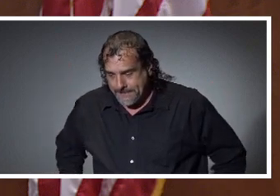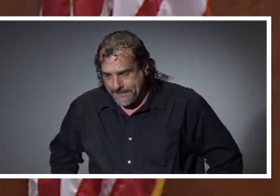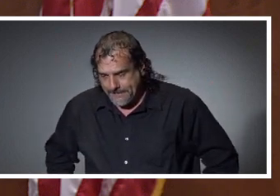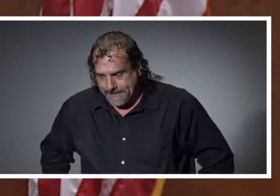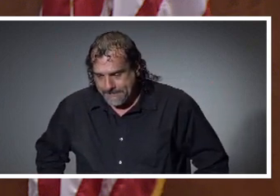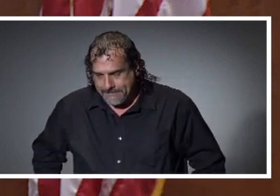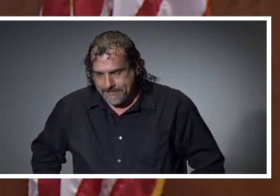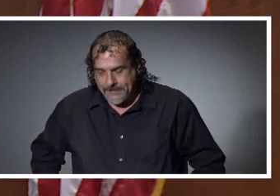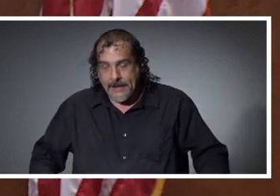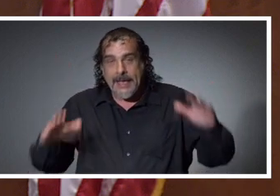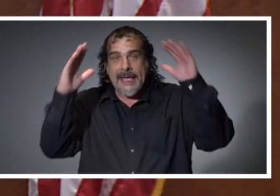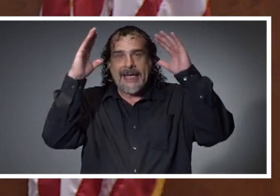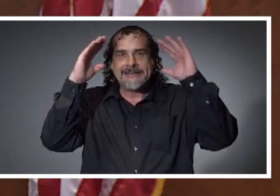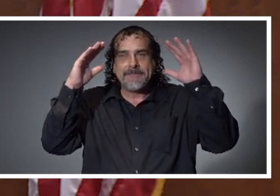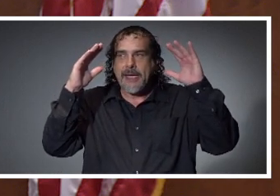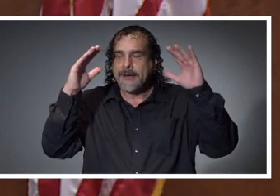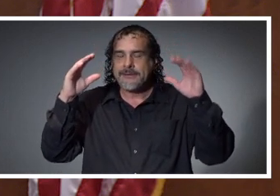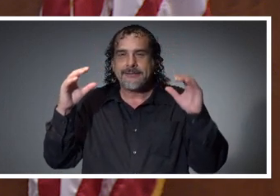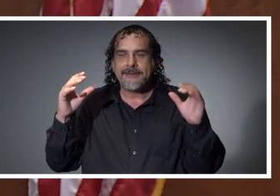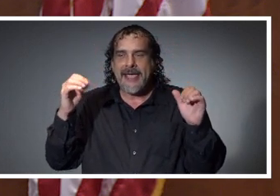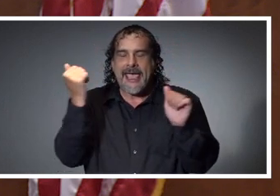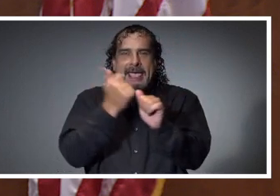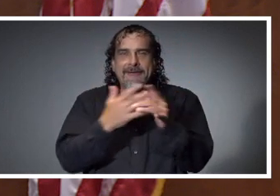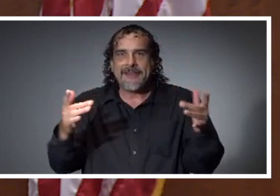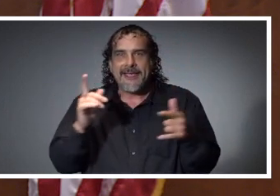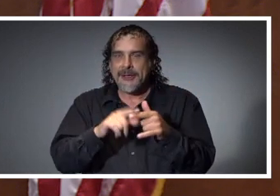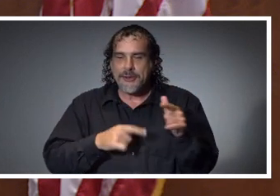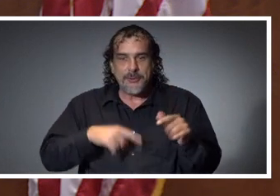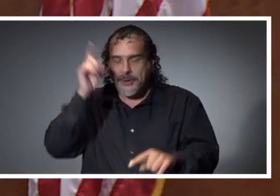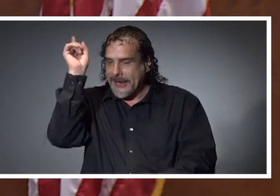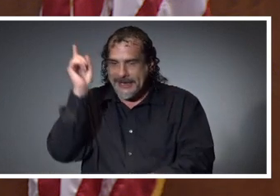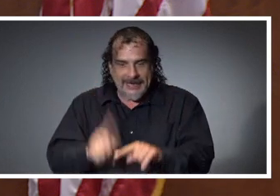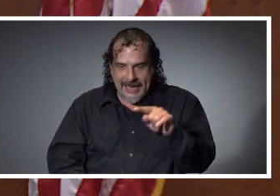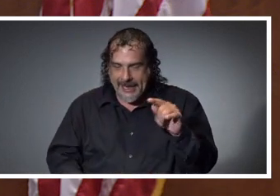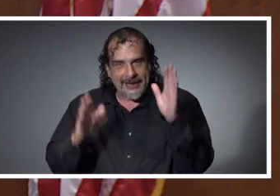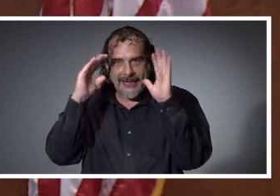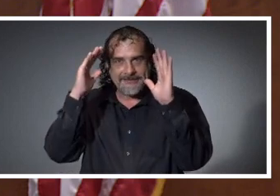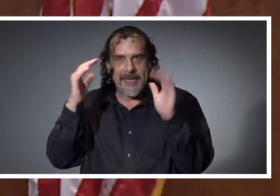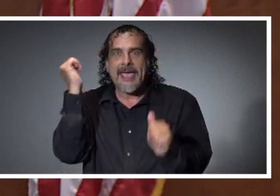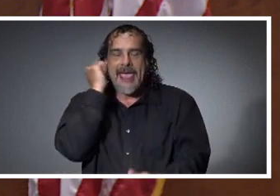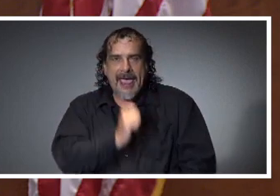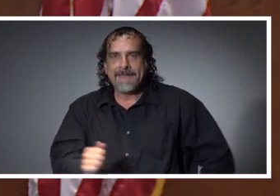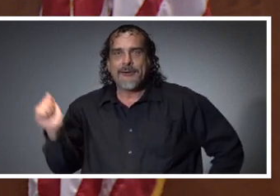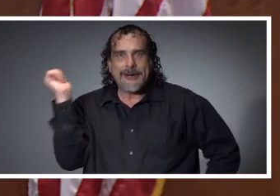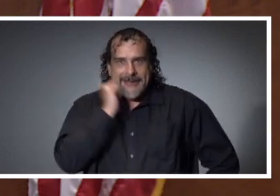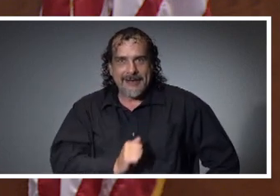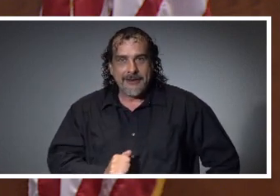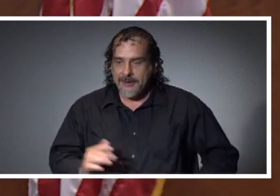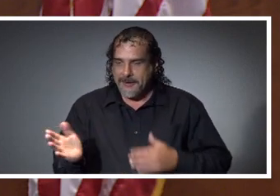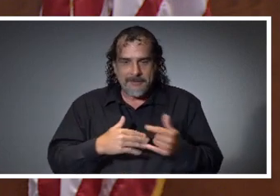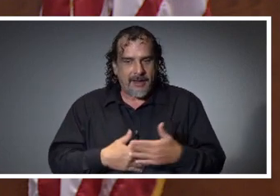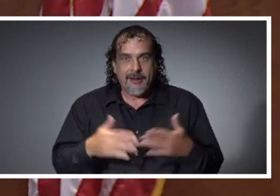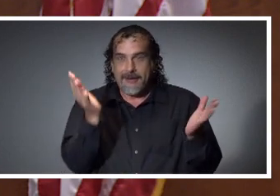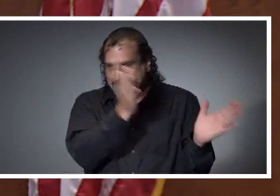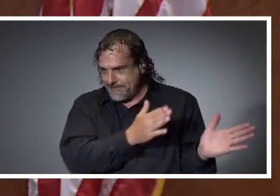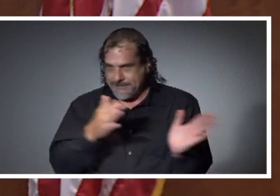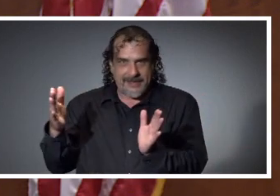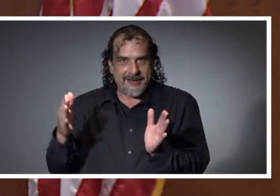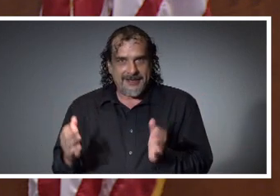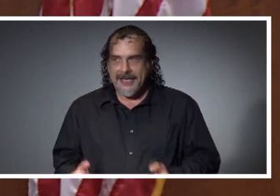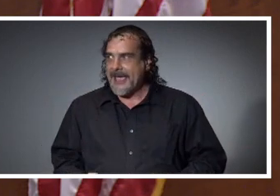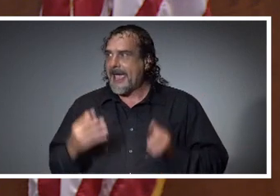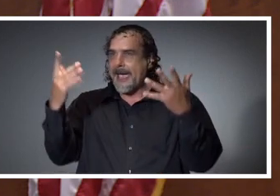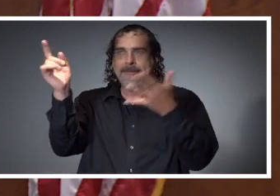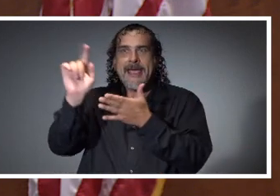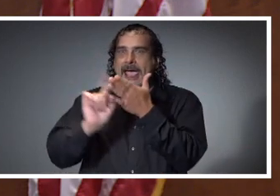expect the unexpected every single day. No matter what you plan for, no matter how many hours you